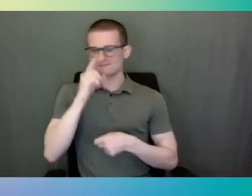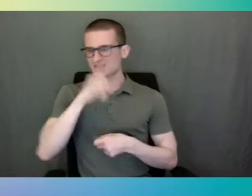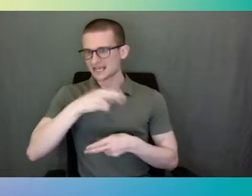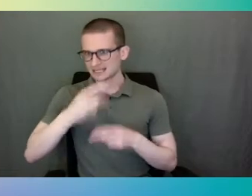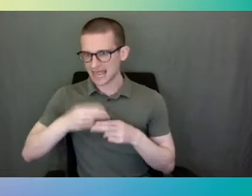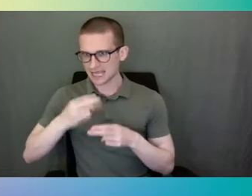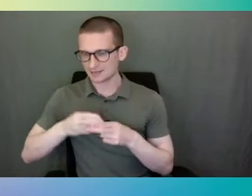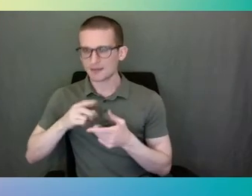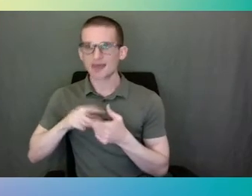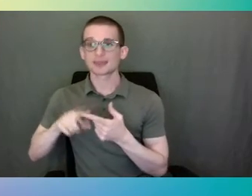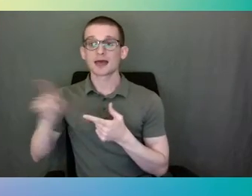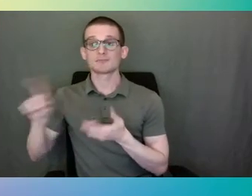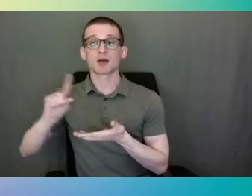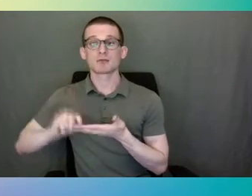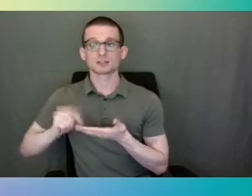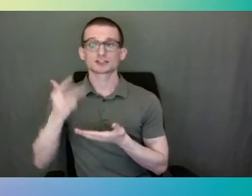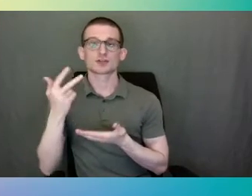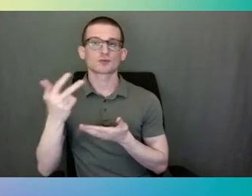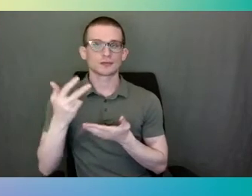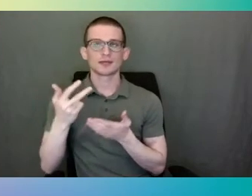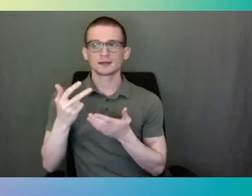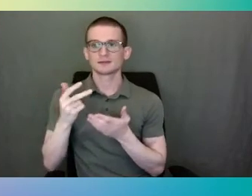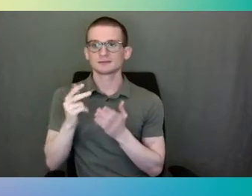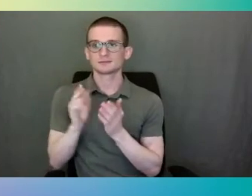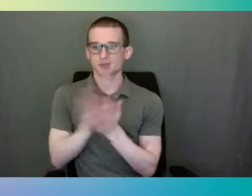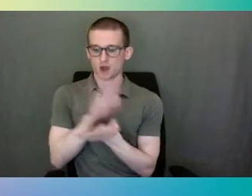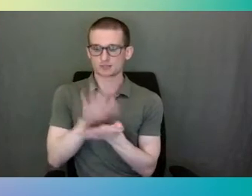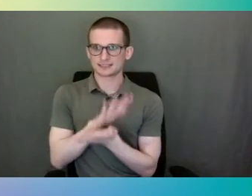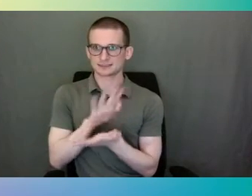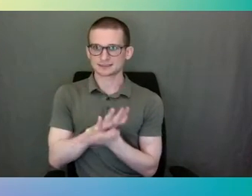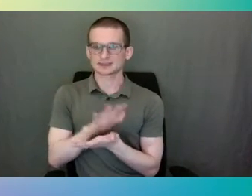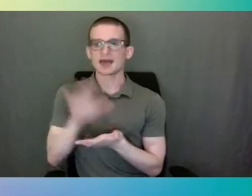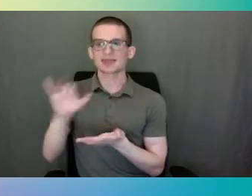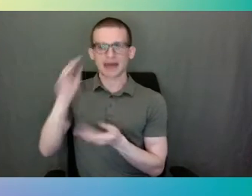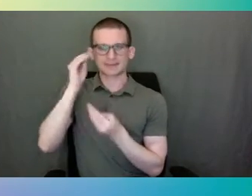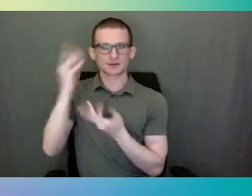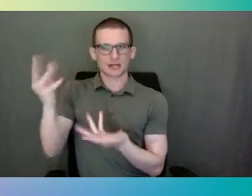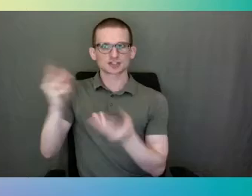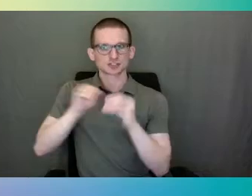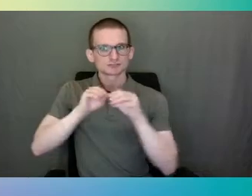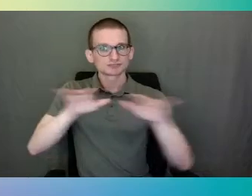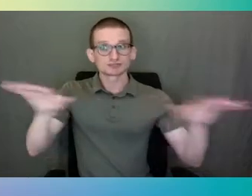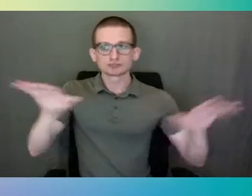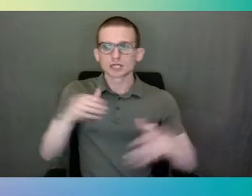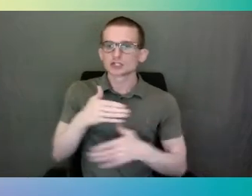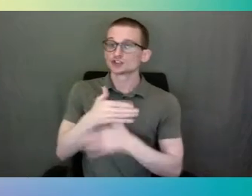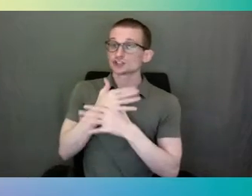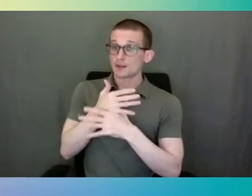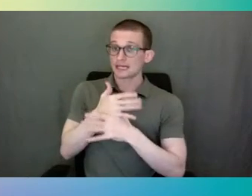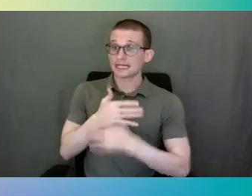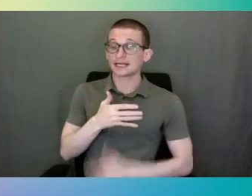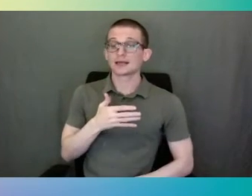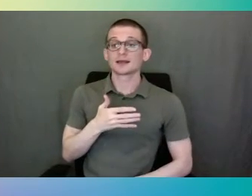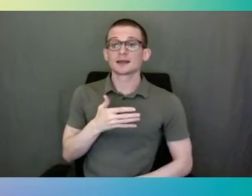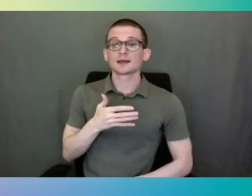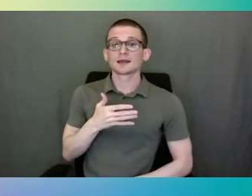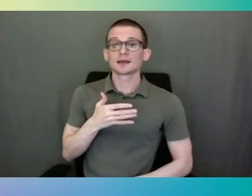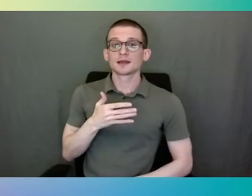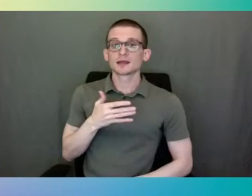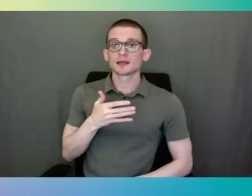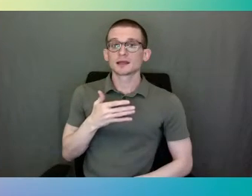pamphlets, and then this information gets out. Germany had really